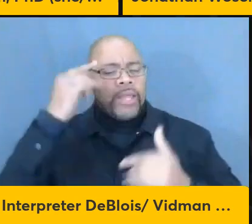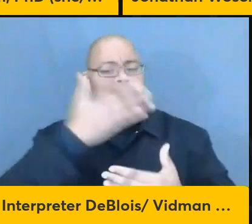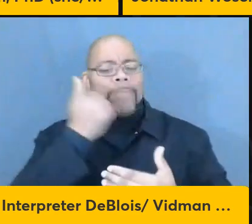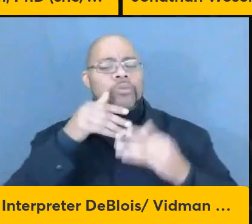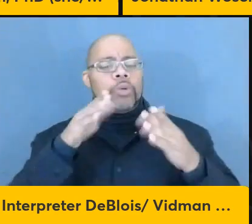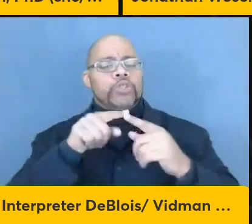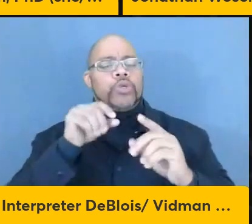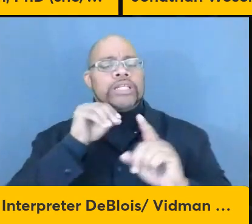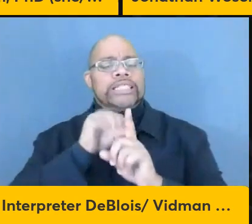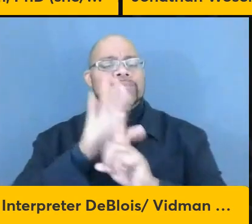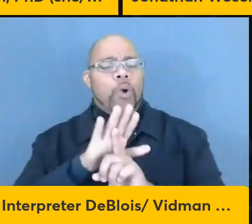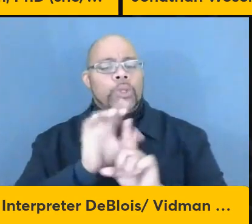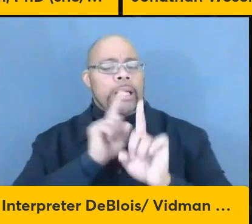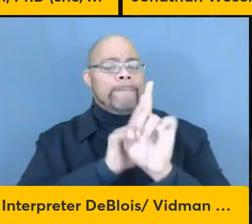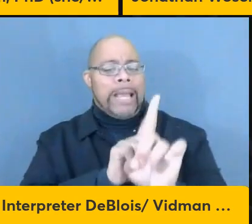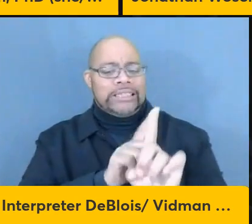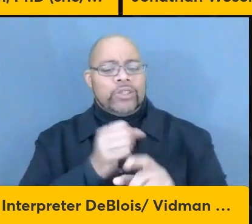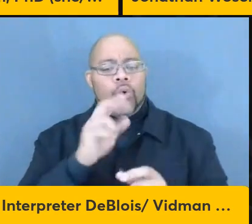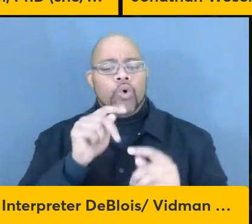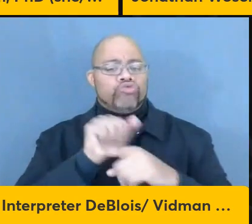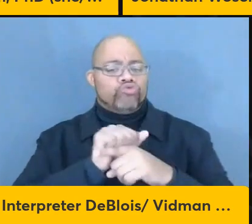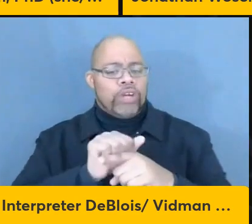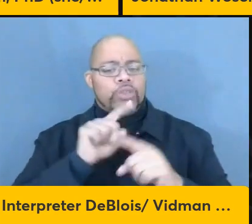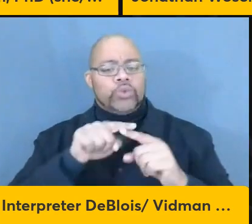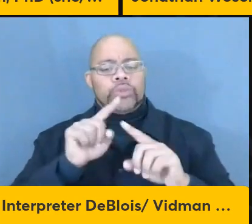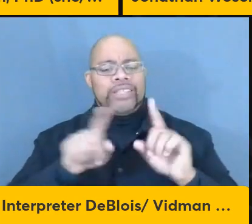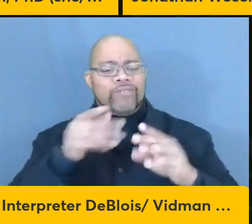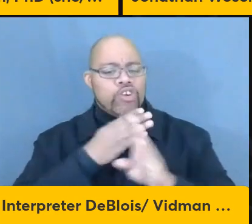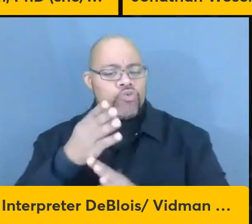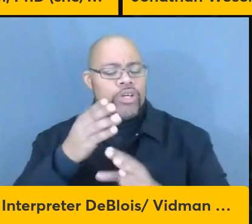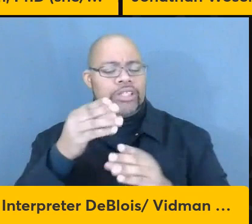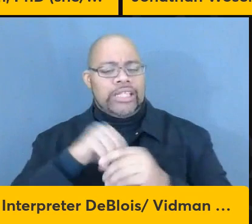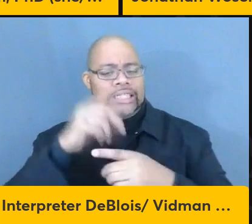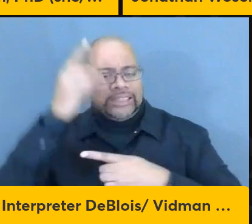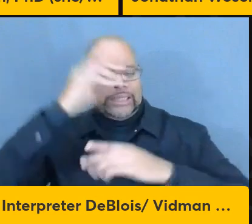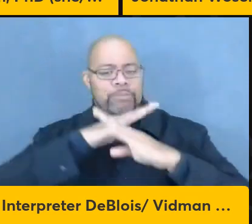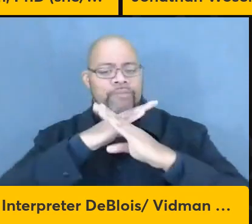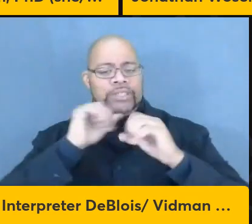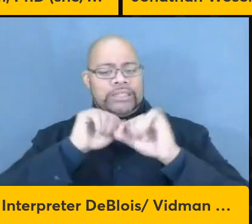expose mentees or trainees to different careers in immunology?